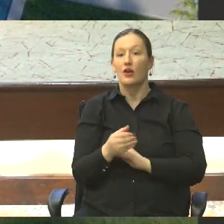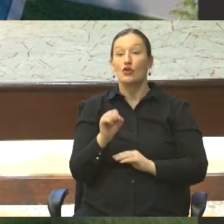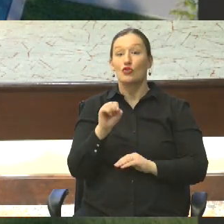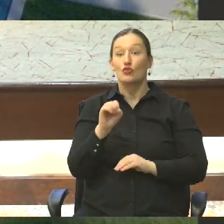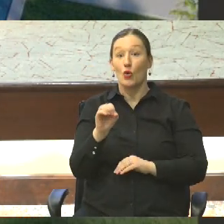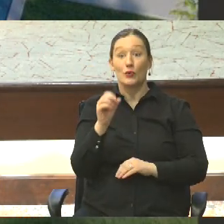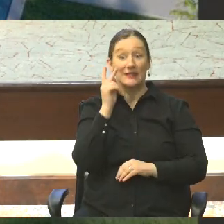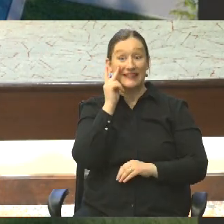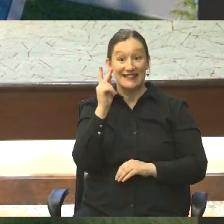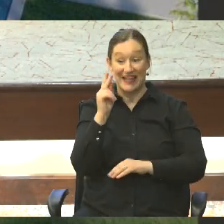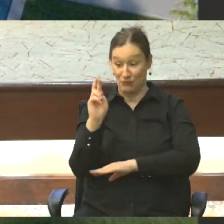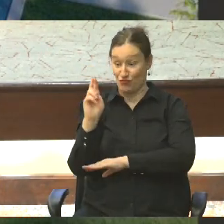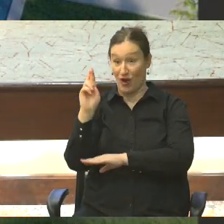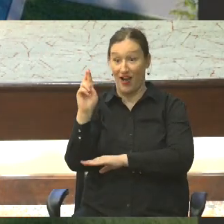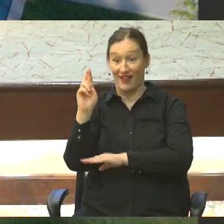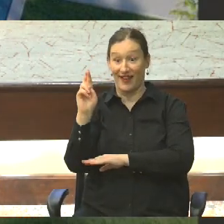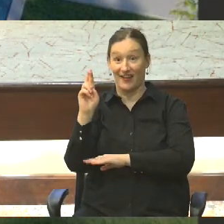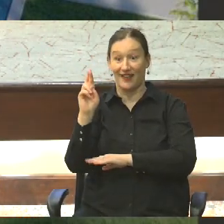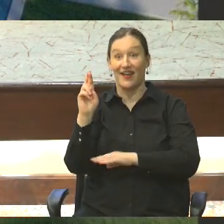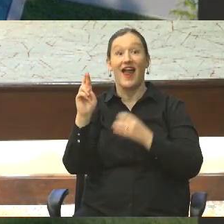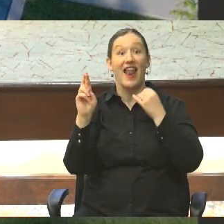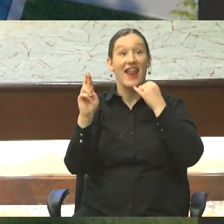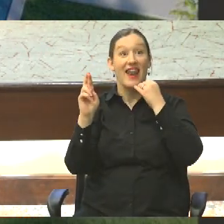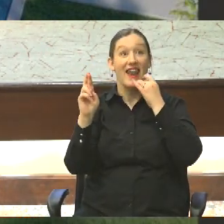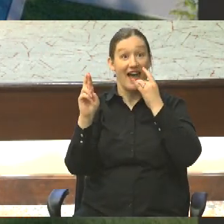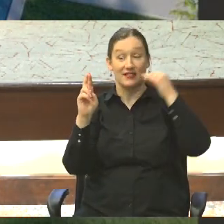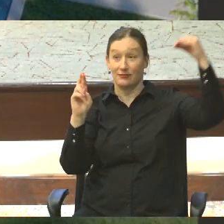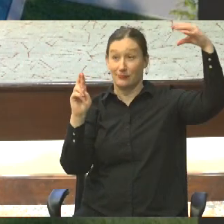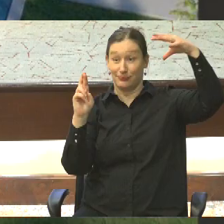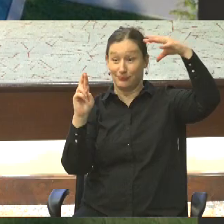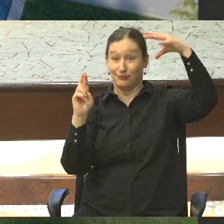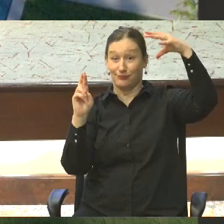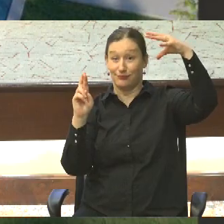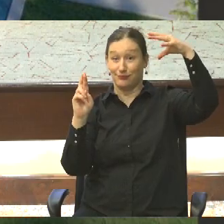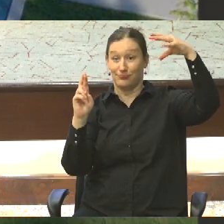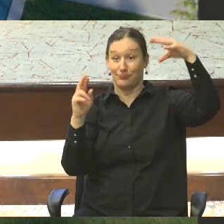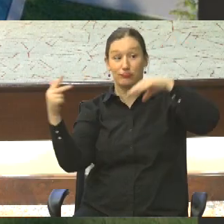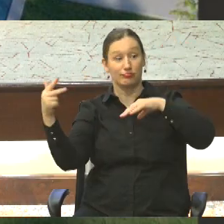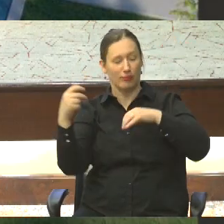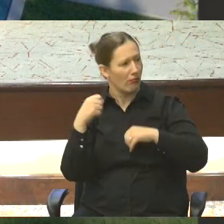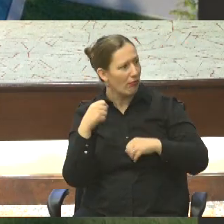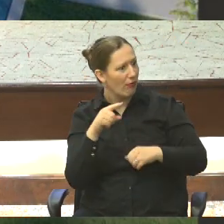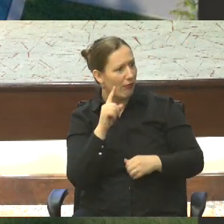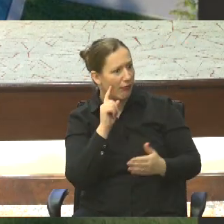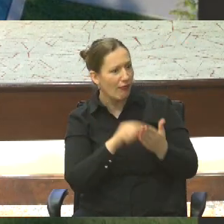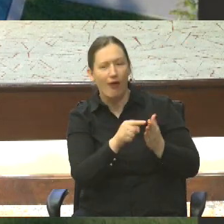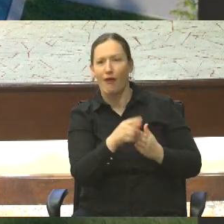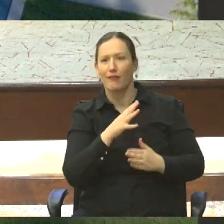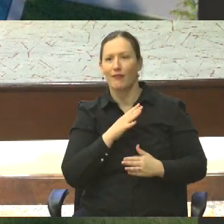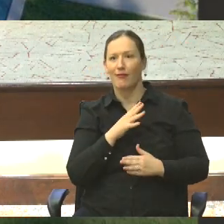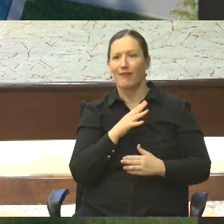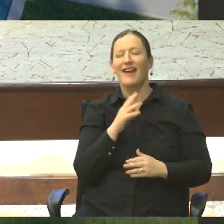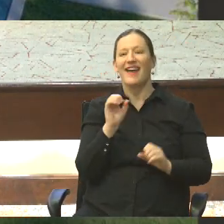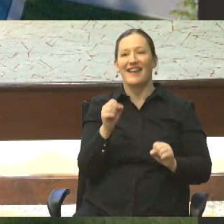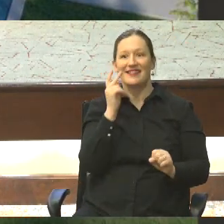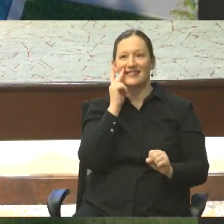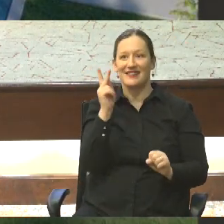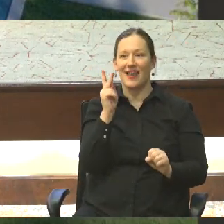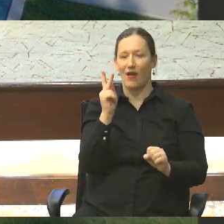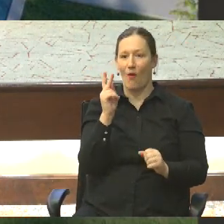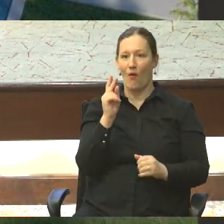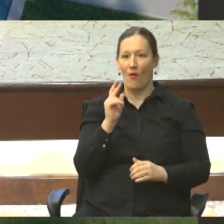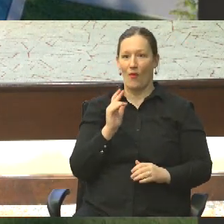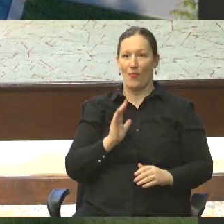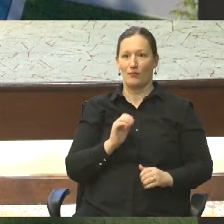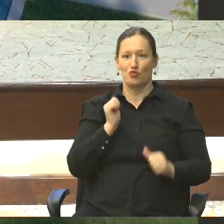as you're crossing the river or coming down MLK, it'll be illuminated on the side of that white building to really create a dramatic